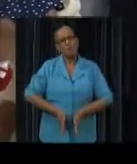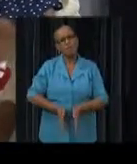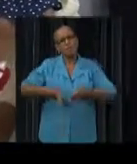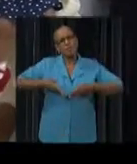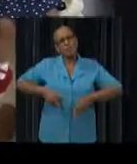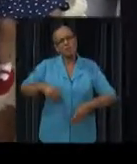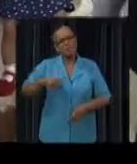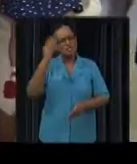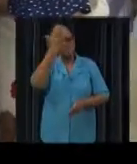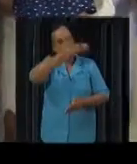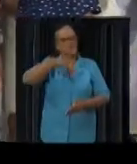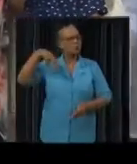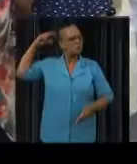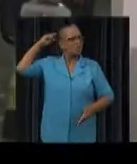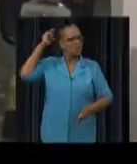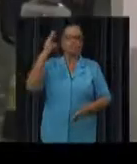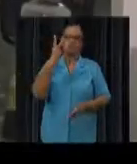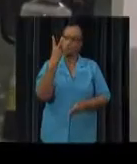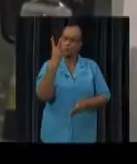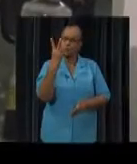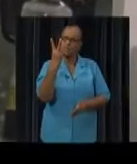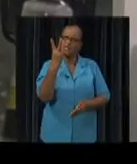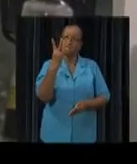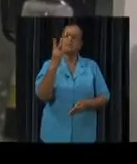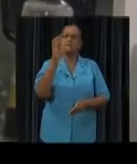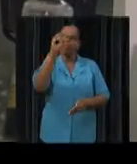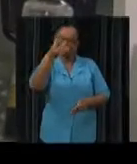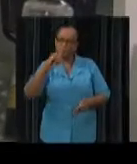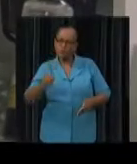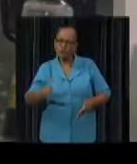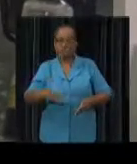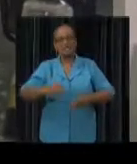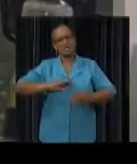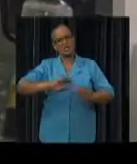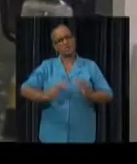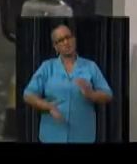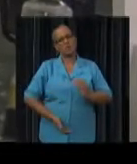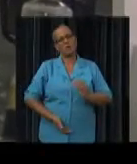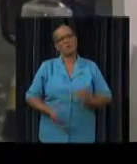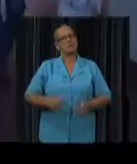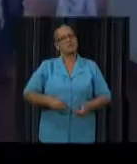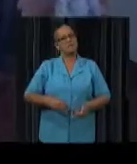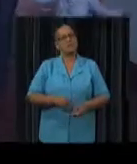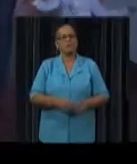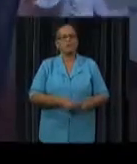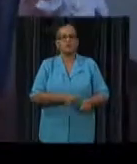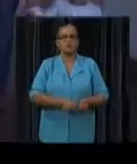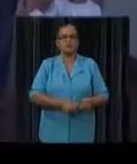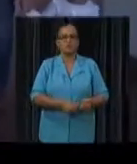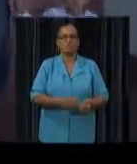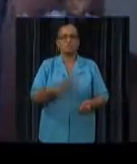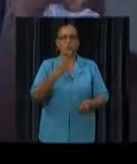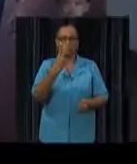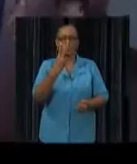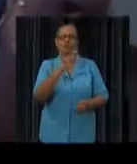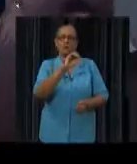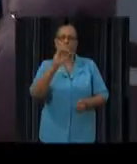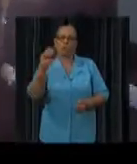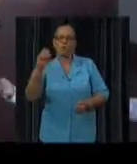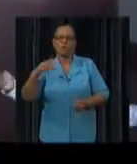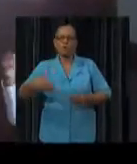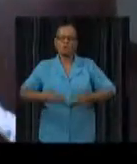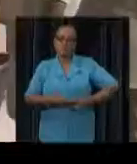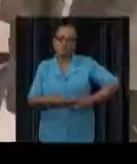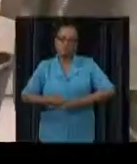which 2% ends up in the prenatal care. Of the 200 babies,